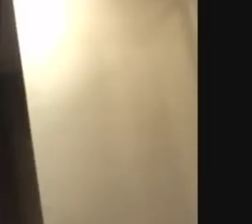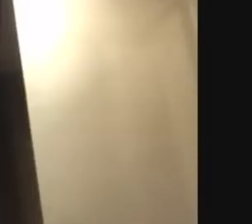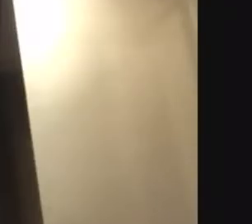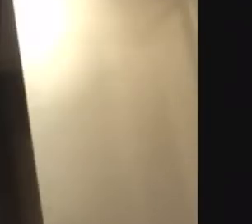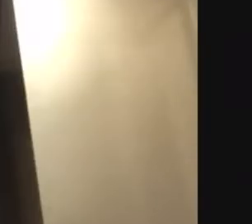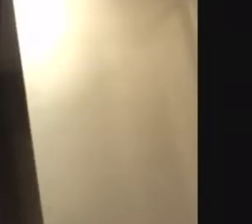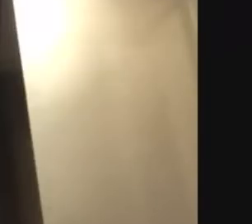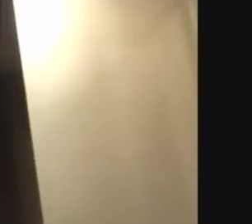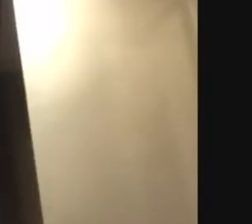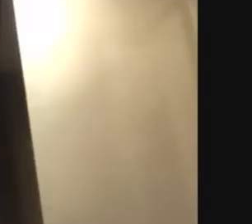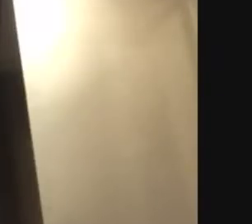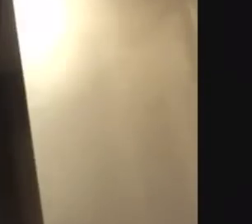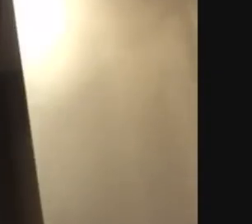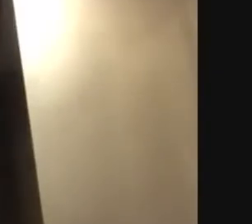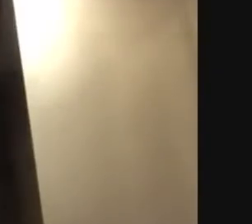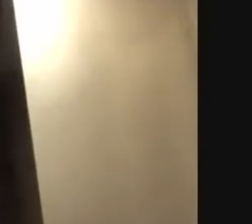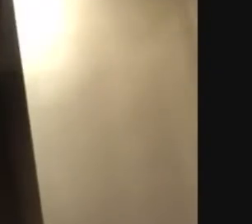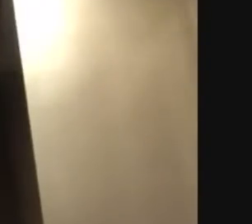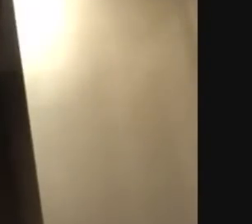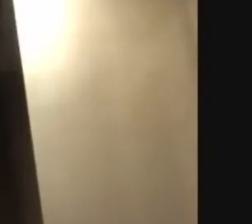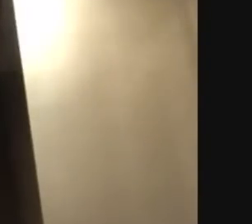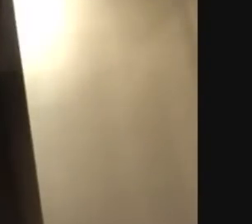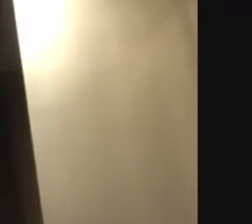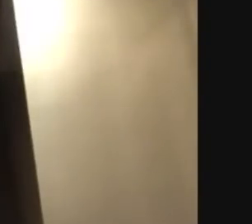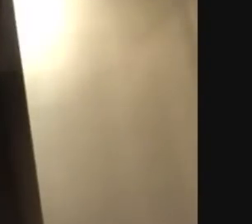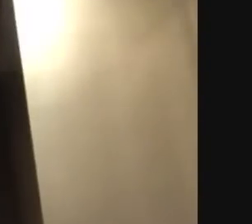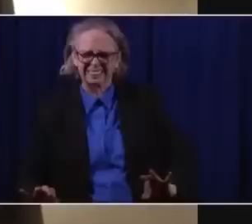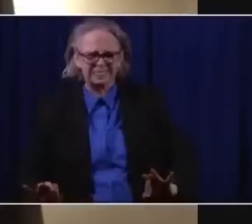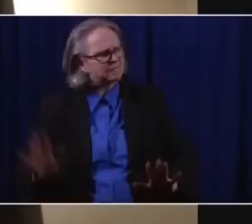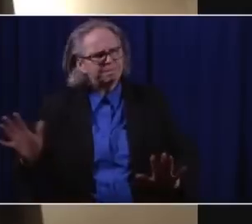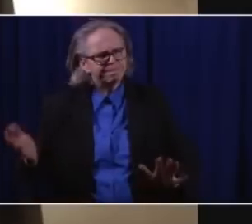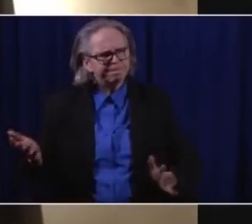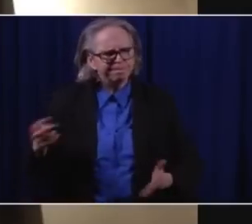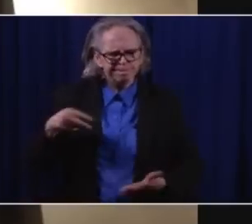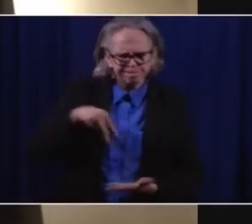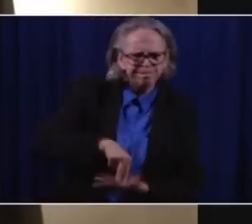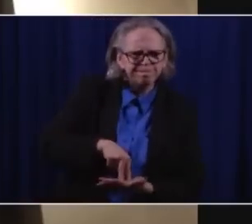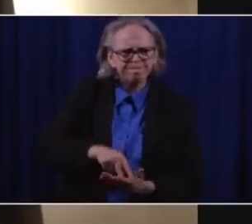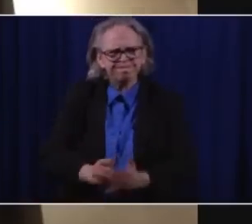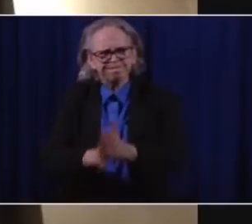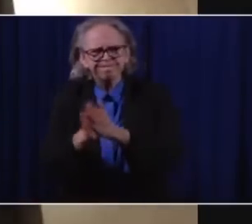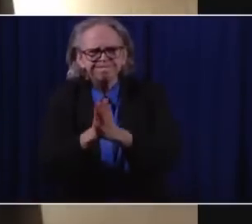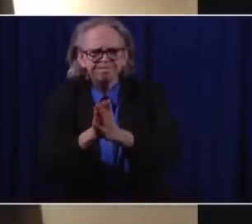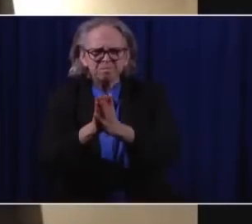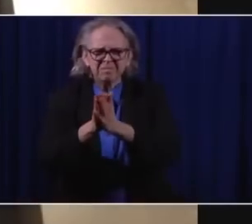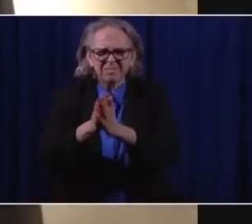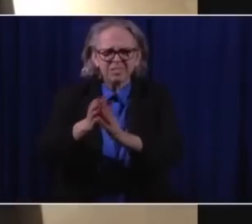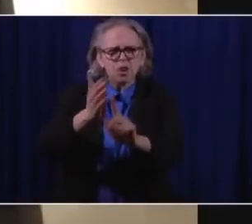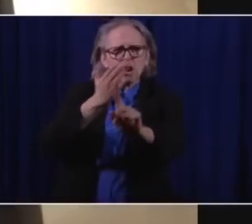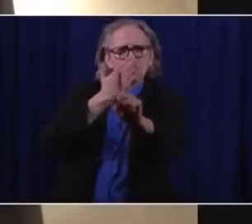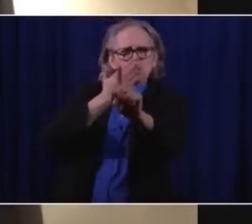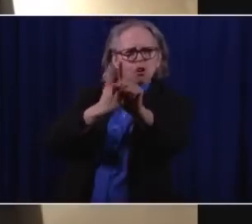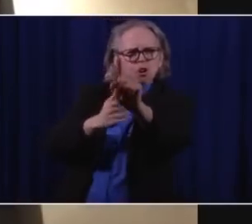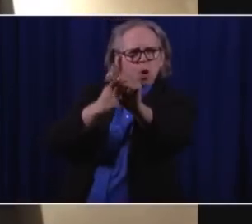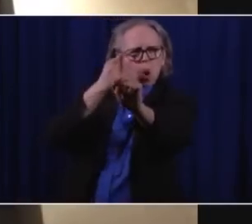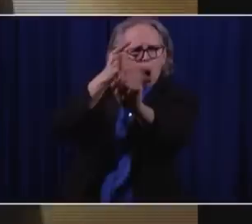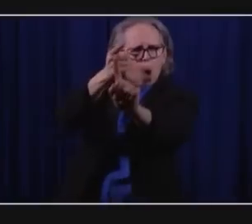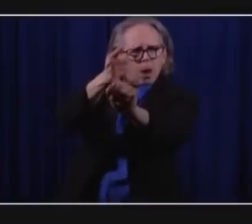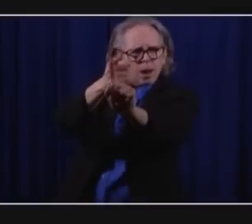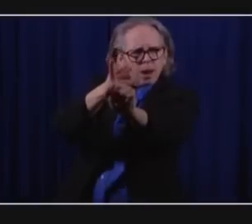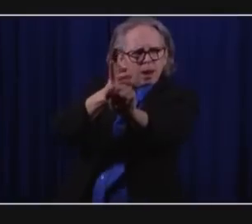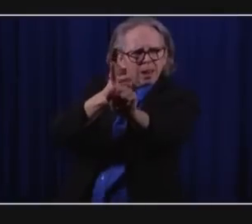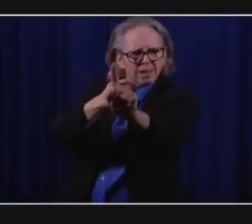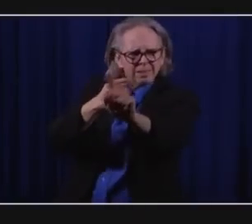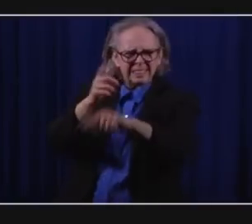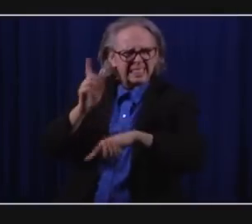the doing of good. For we know that the harvest comes as we don't give up. And I hope